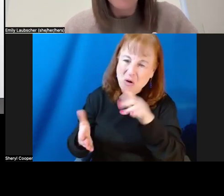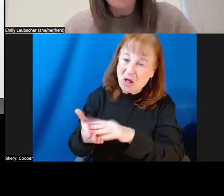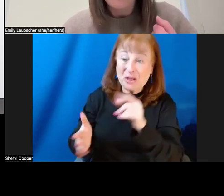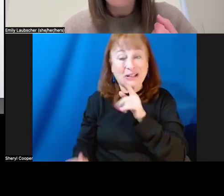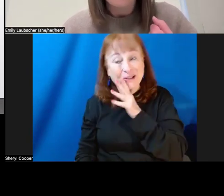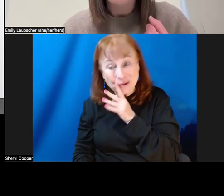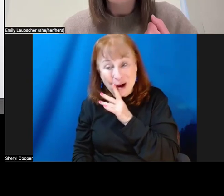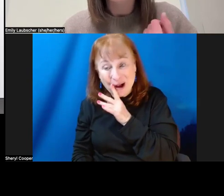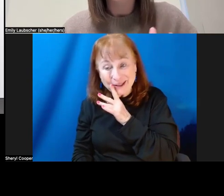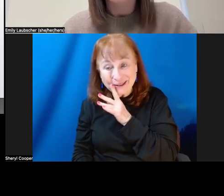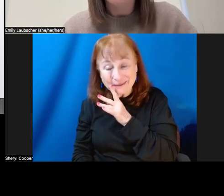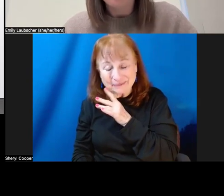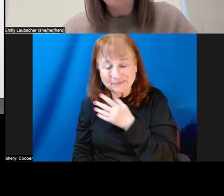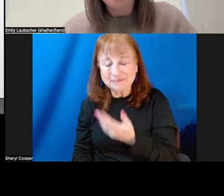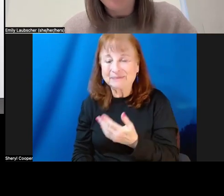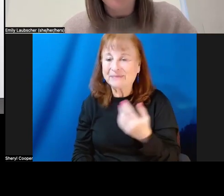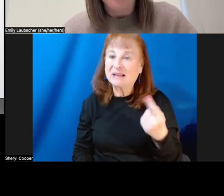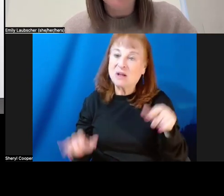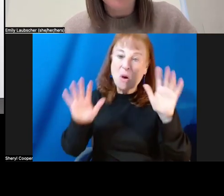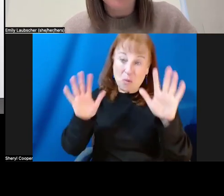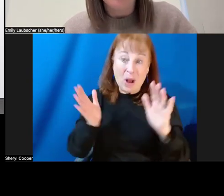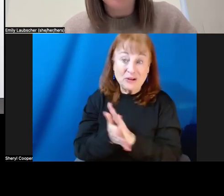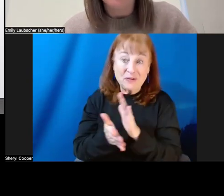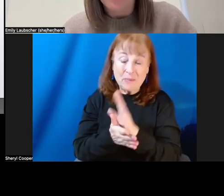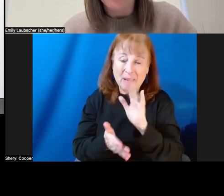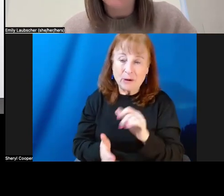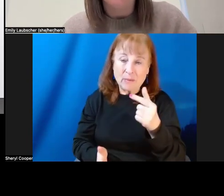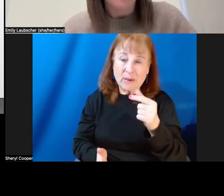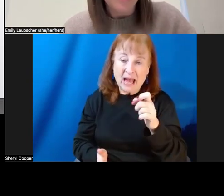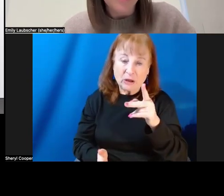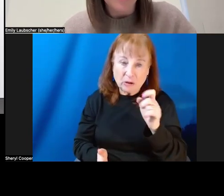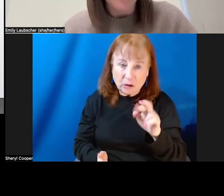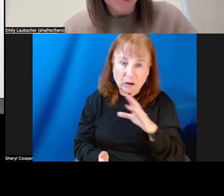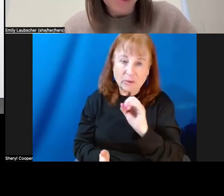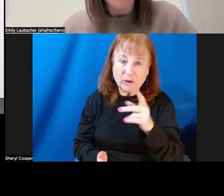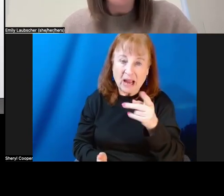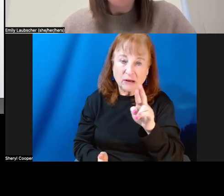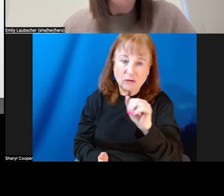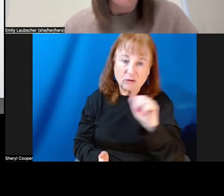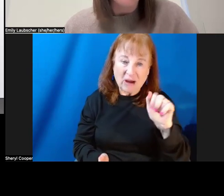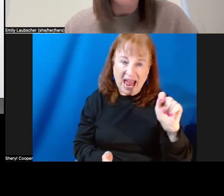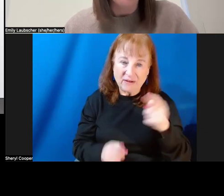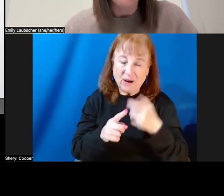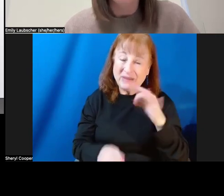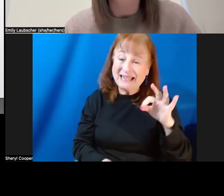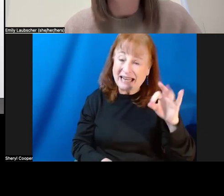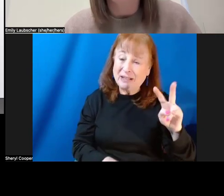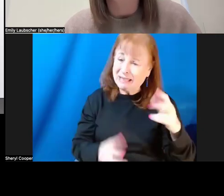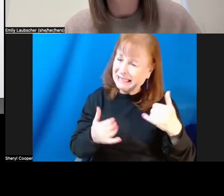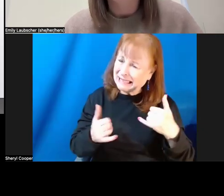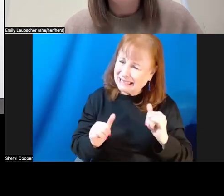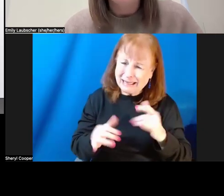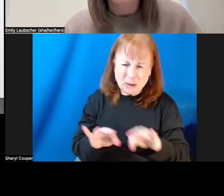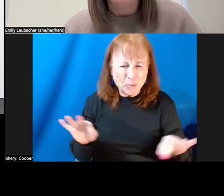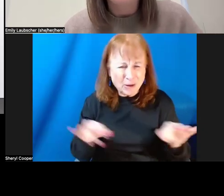talk. There's a wonderful paper by Gerber and Kratt from 1992. It's old, but still really, really